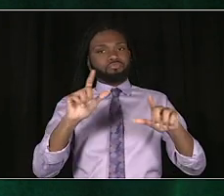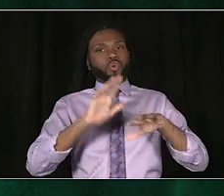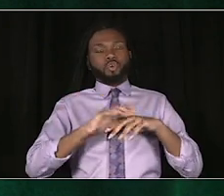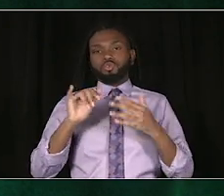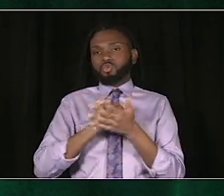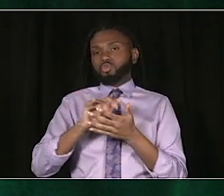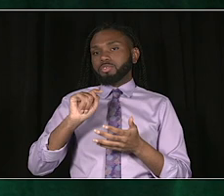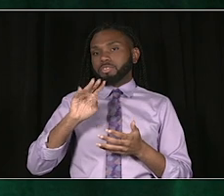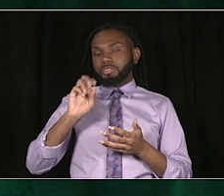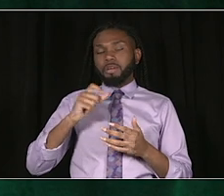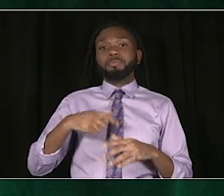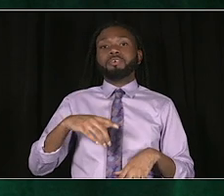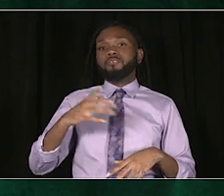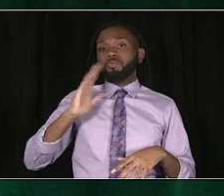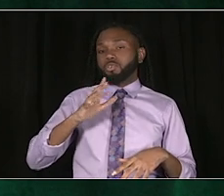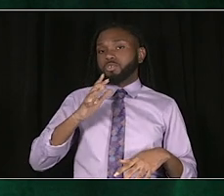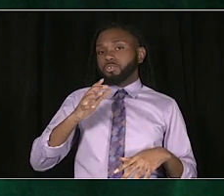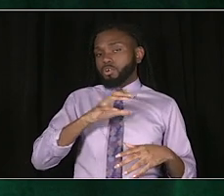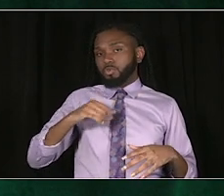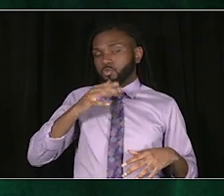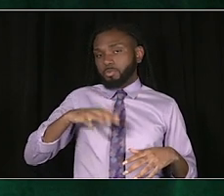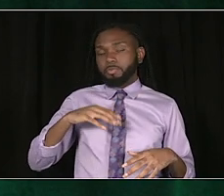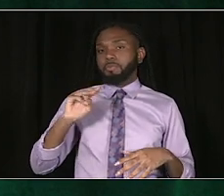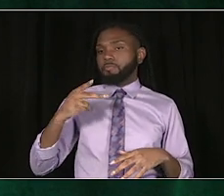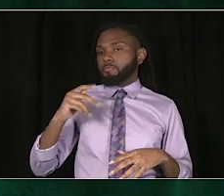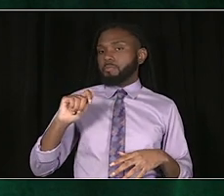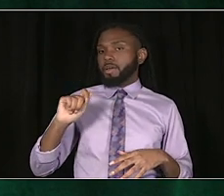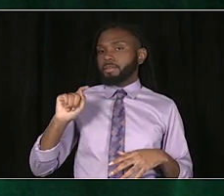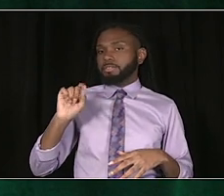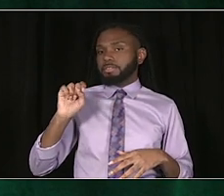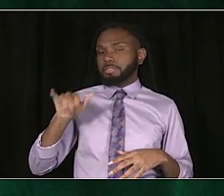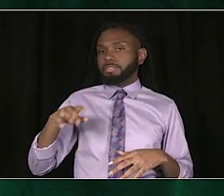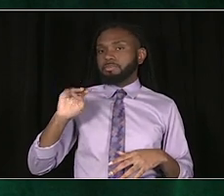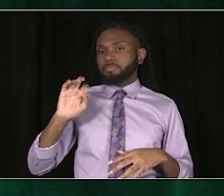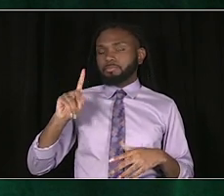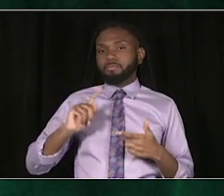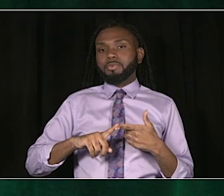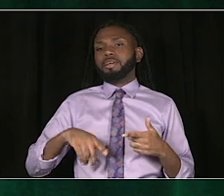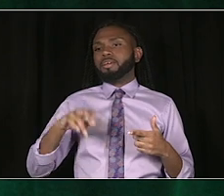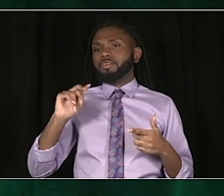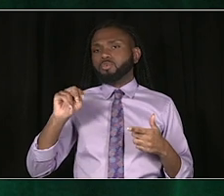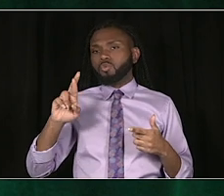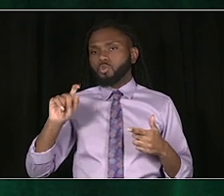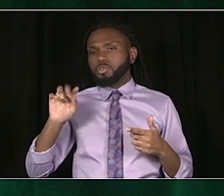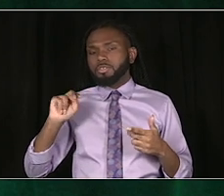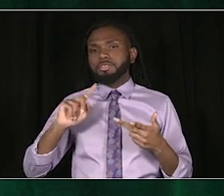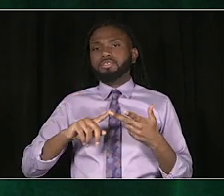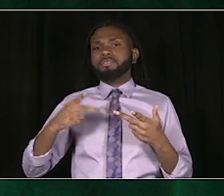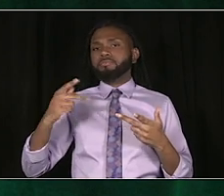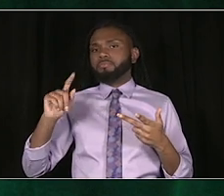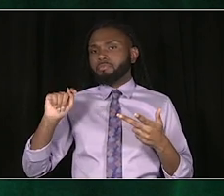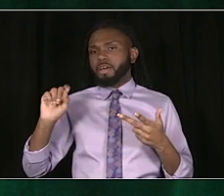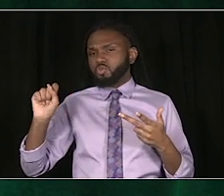of former Congresswoman Patsy Mink, along with Eleanor Holmes Norton, Pat Schroeder, and that